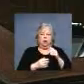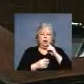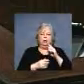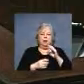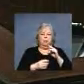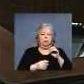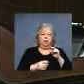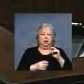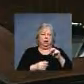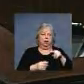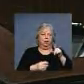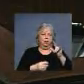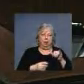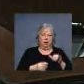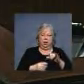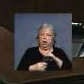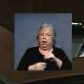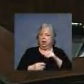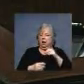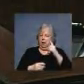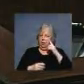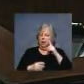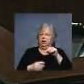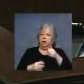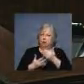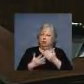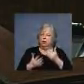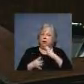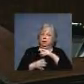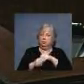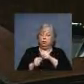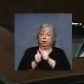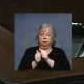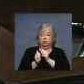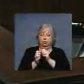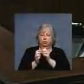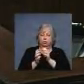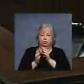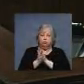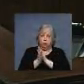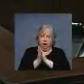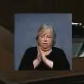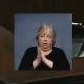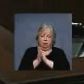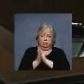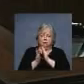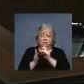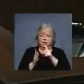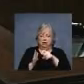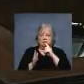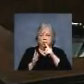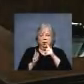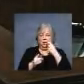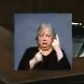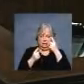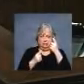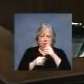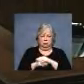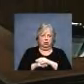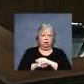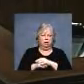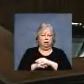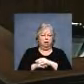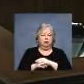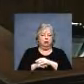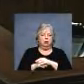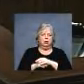that I think need to be considered in the long run on Bowman Road. But I think in the process of agreeing to